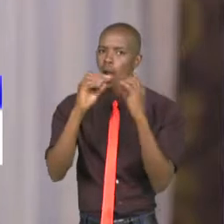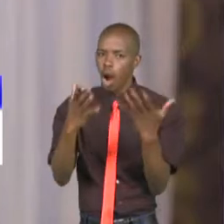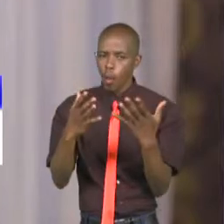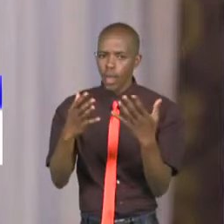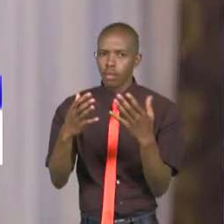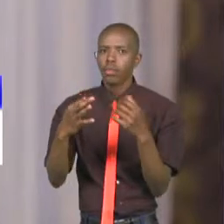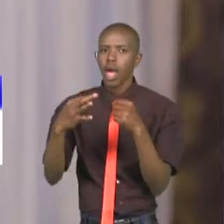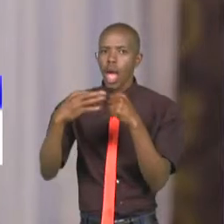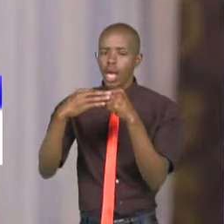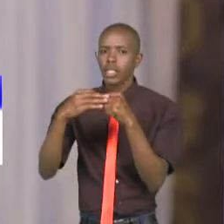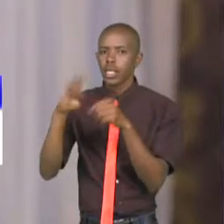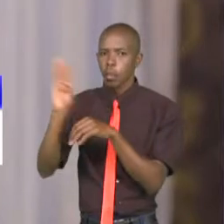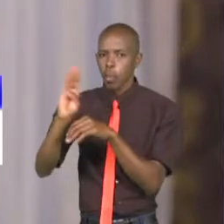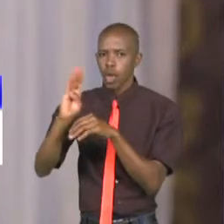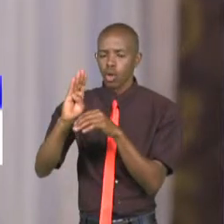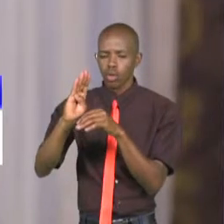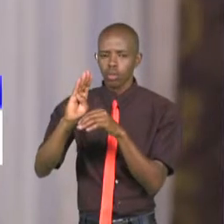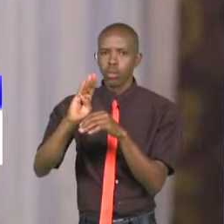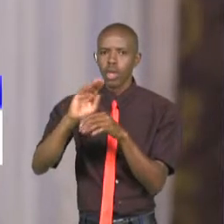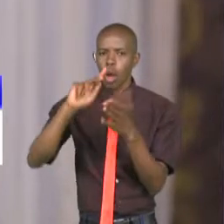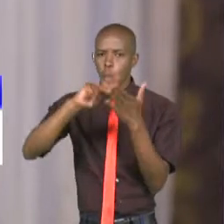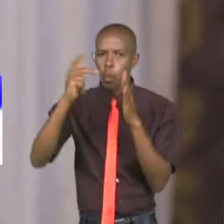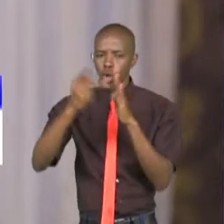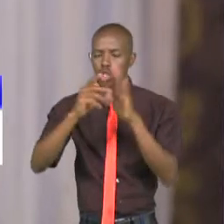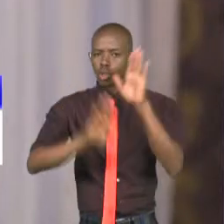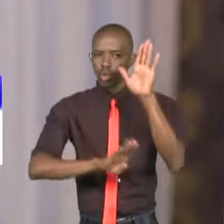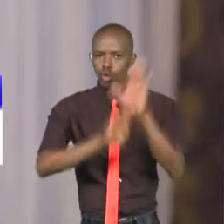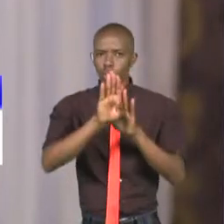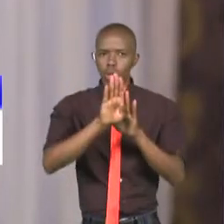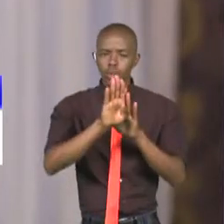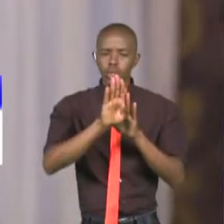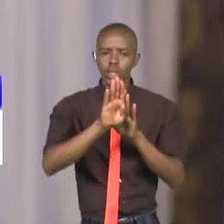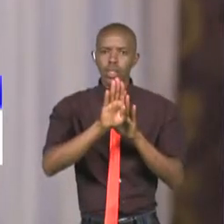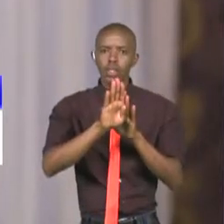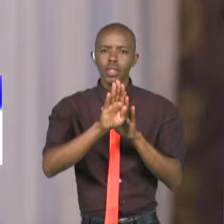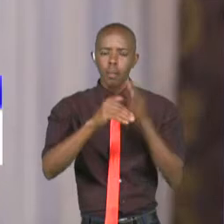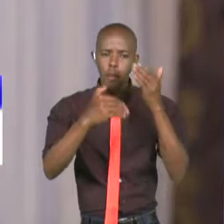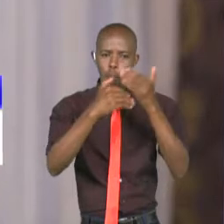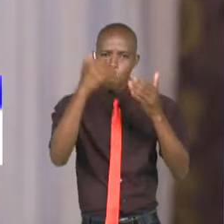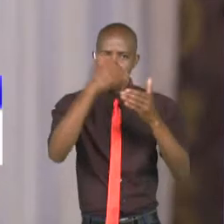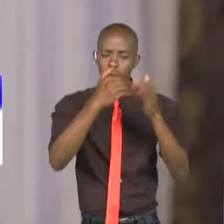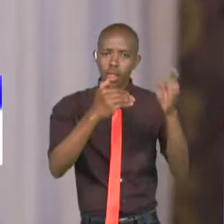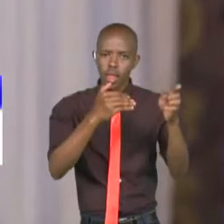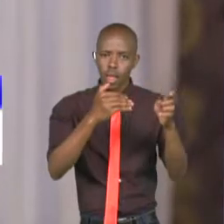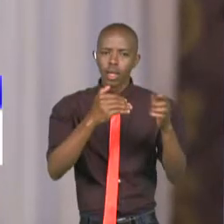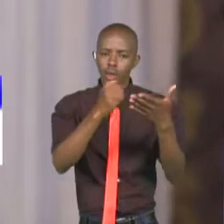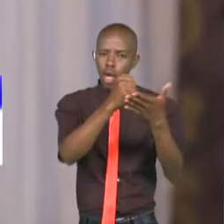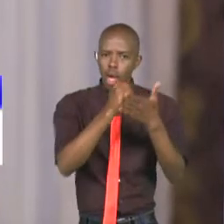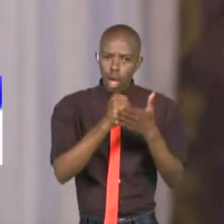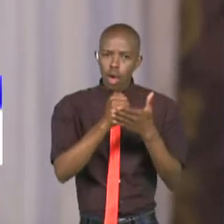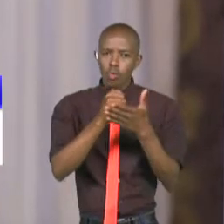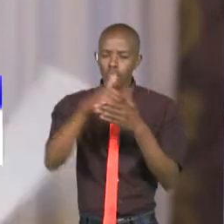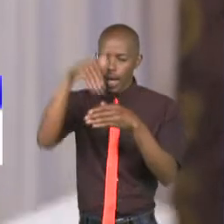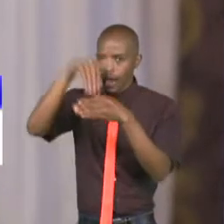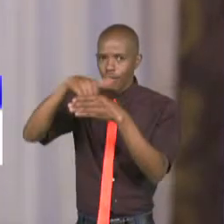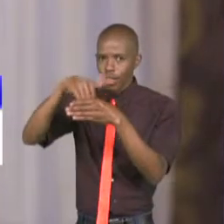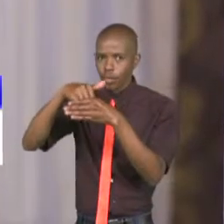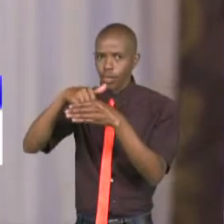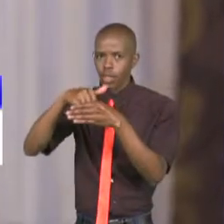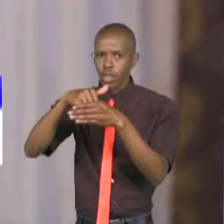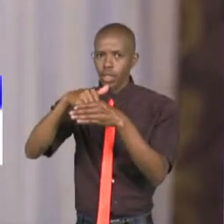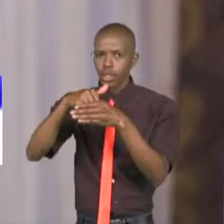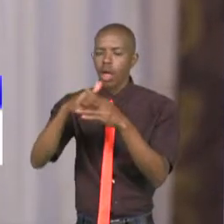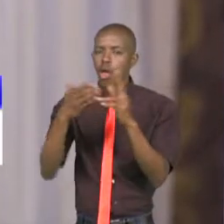80 billion to this project for the development of the core infrastructure in order to facilitate investments by the